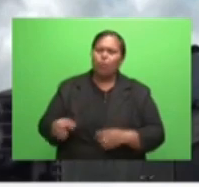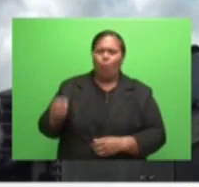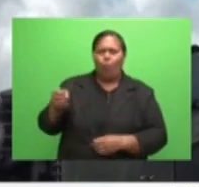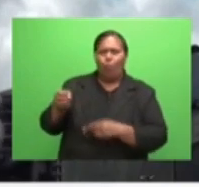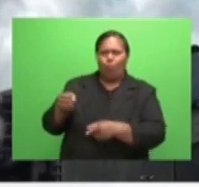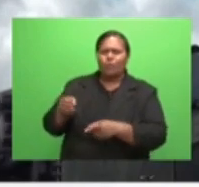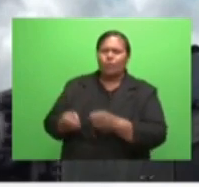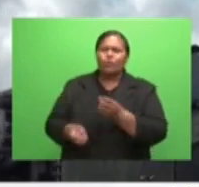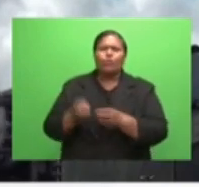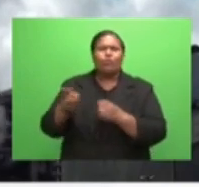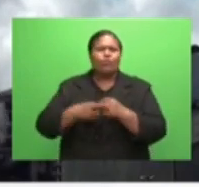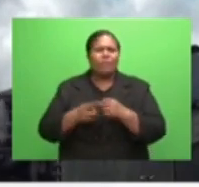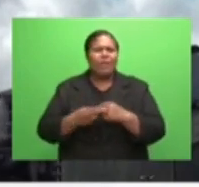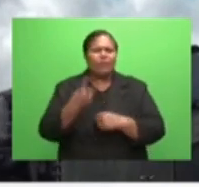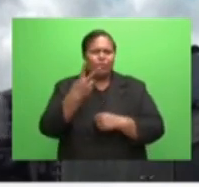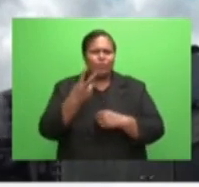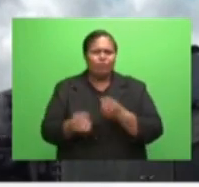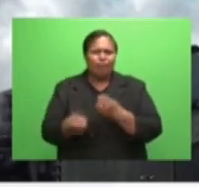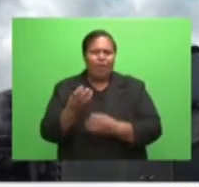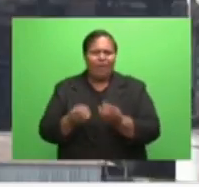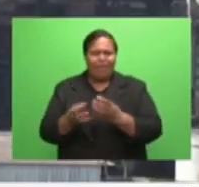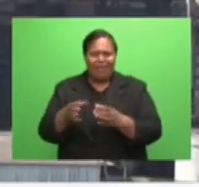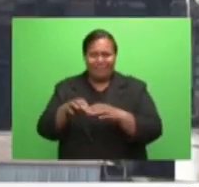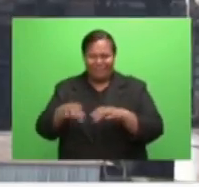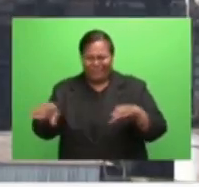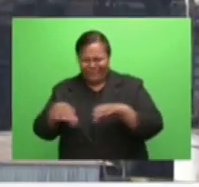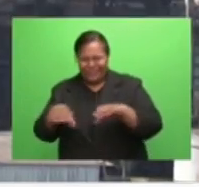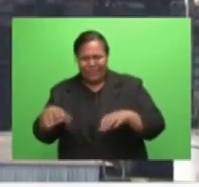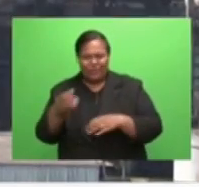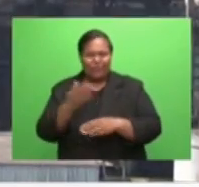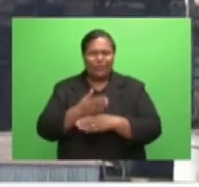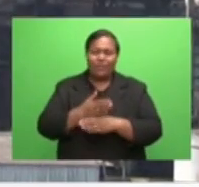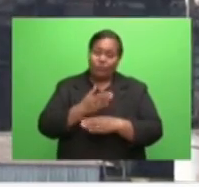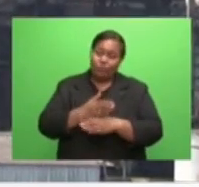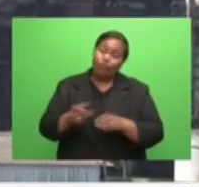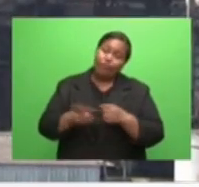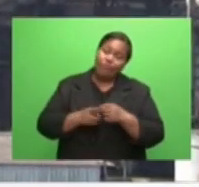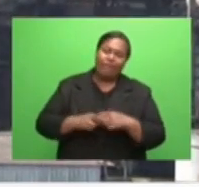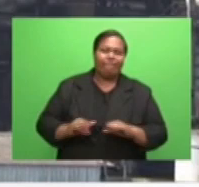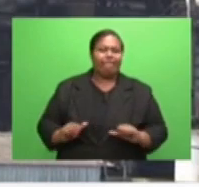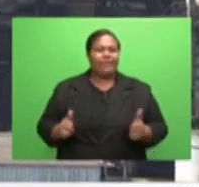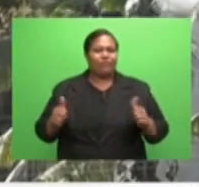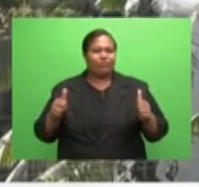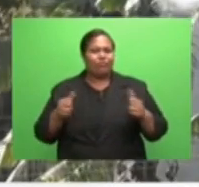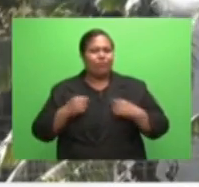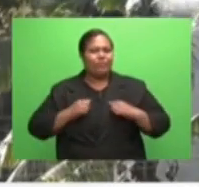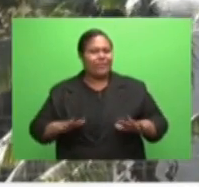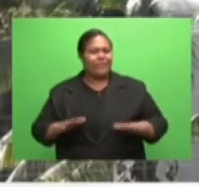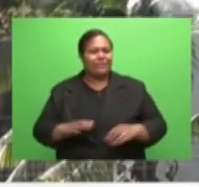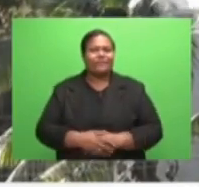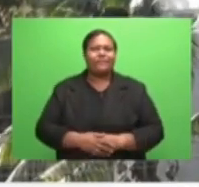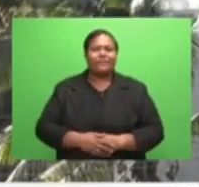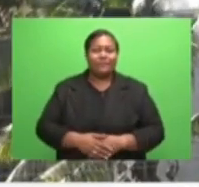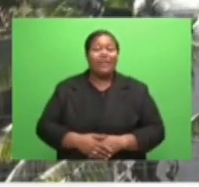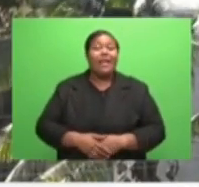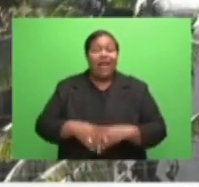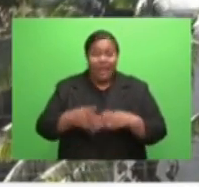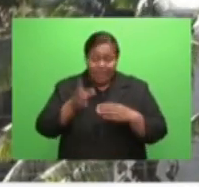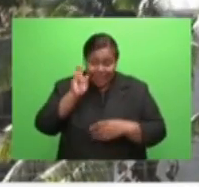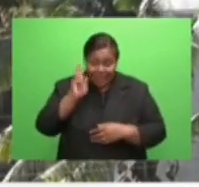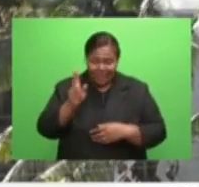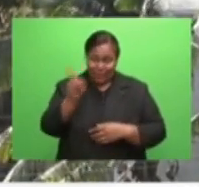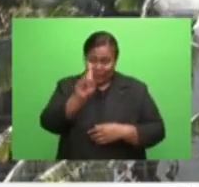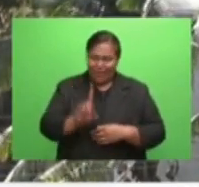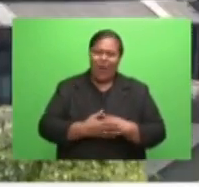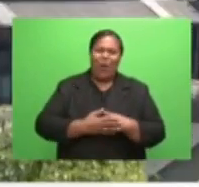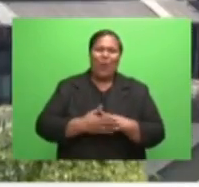boiler tubes. Clark told FBC News the repair work has been completed and the mill restarted crushing earlier today. He adds